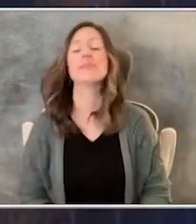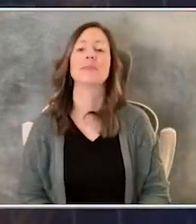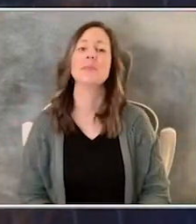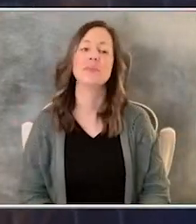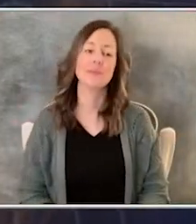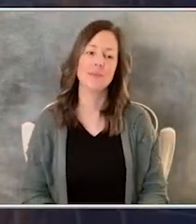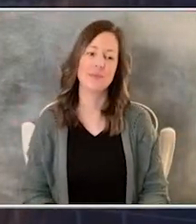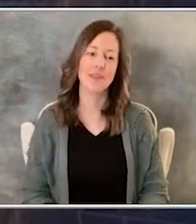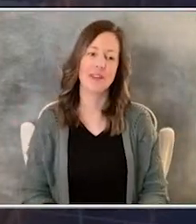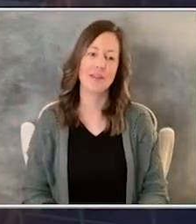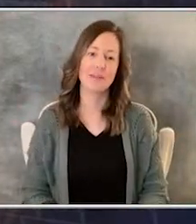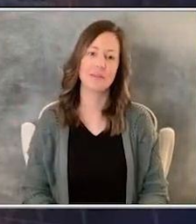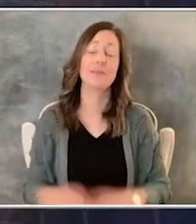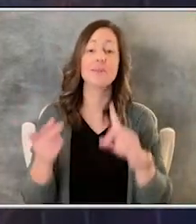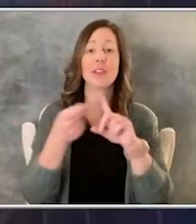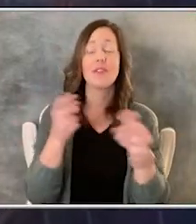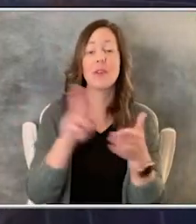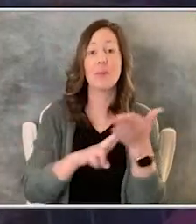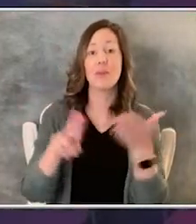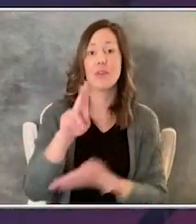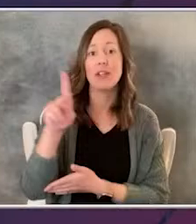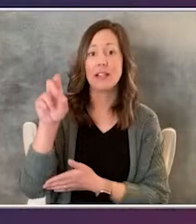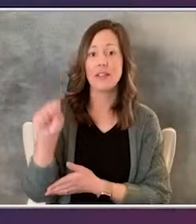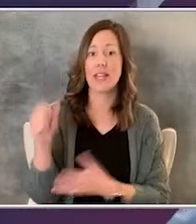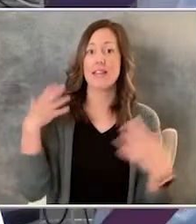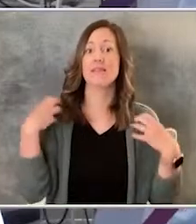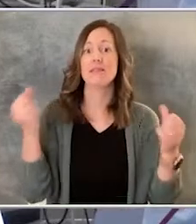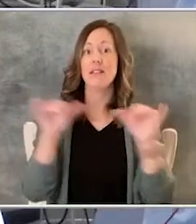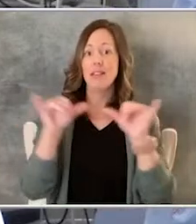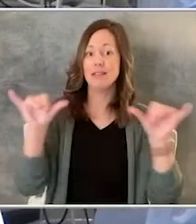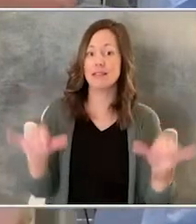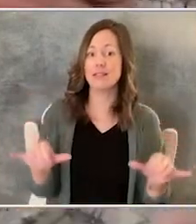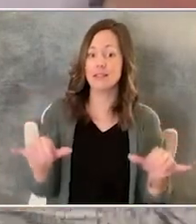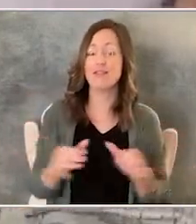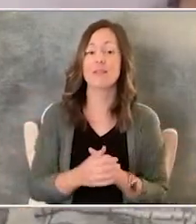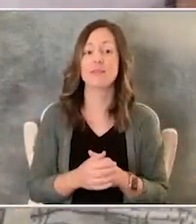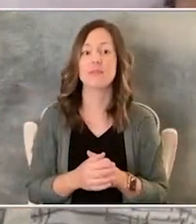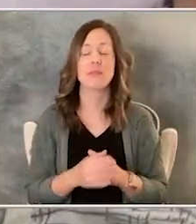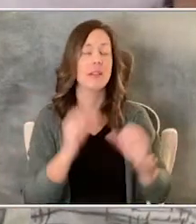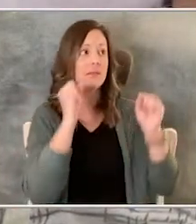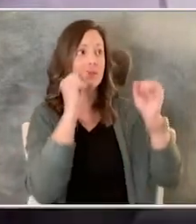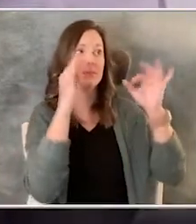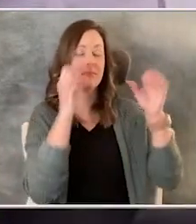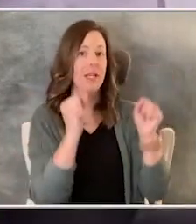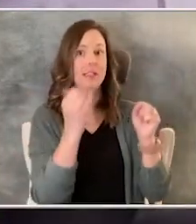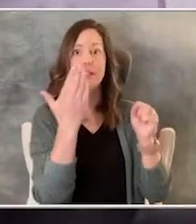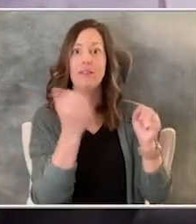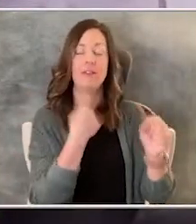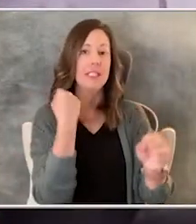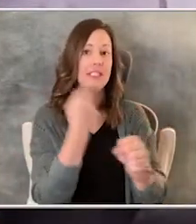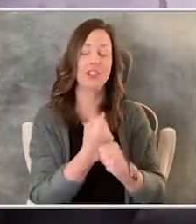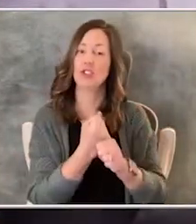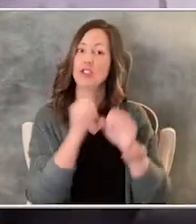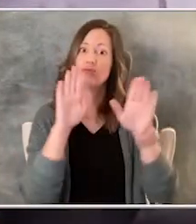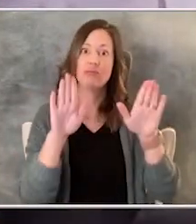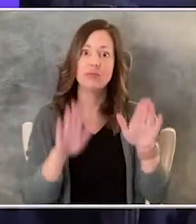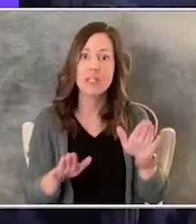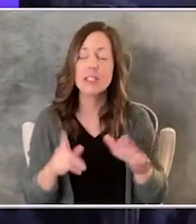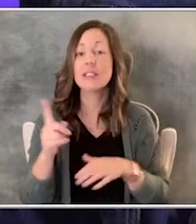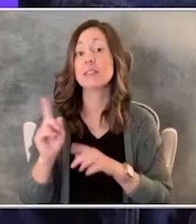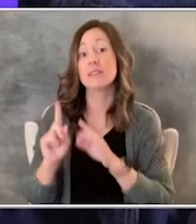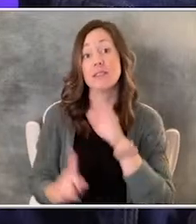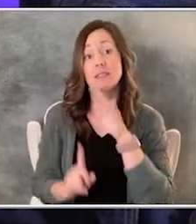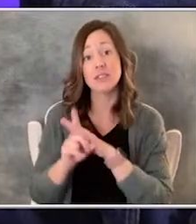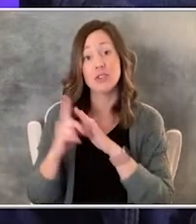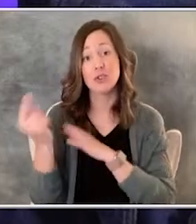listened to that gut instinct. There is something they can do for total occlusive disease, and that needs to be common knowledge. One of the best parts